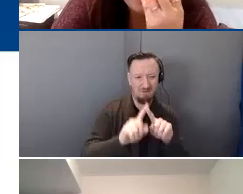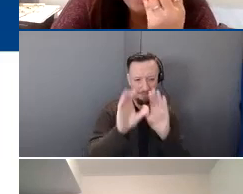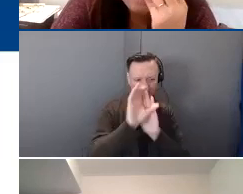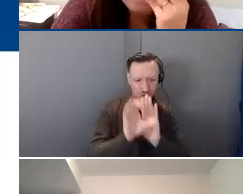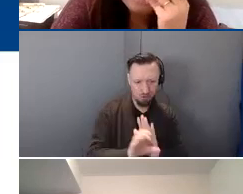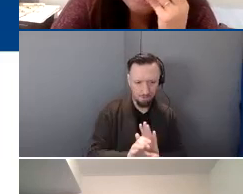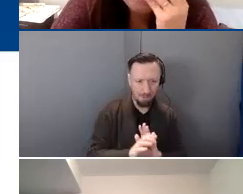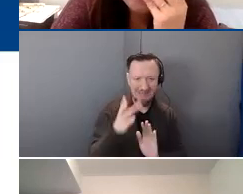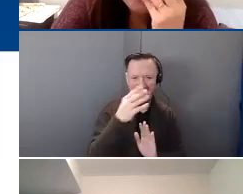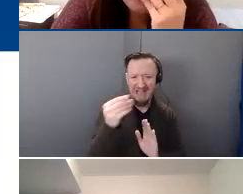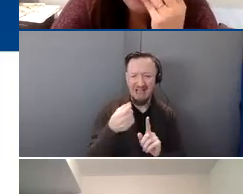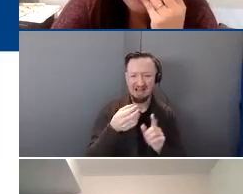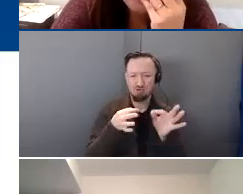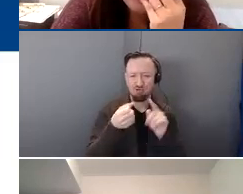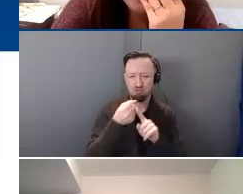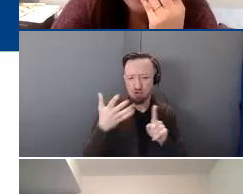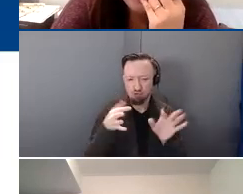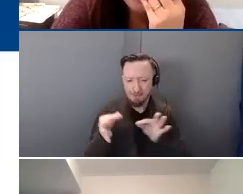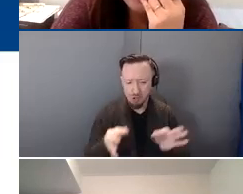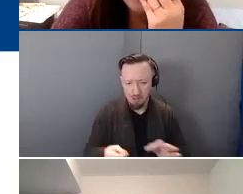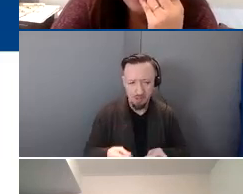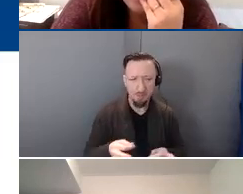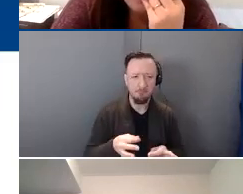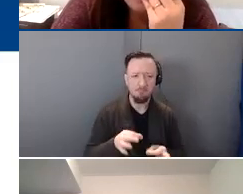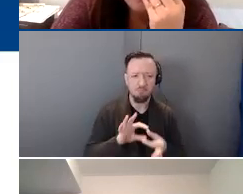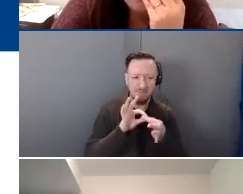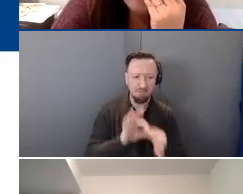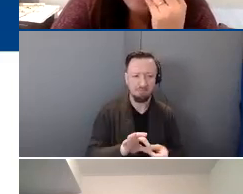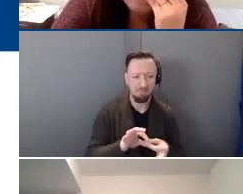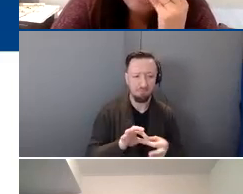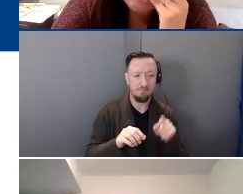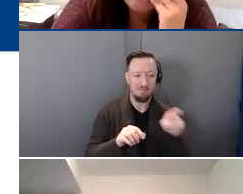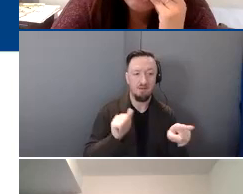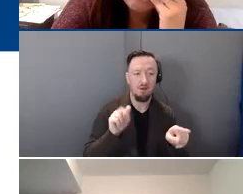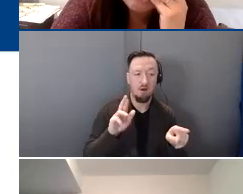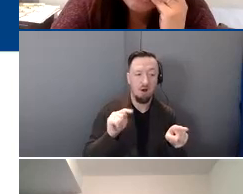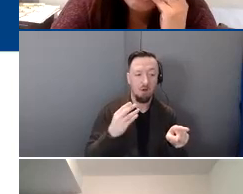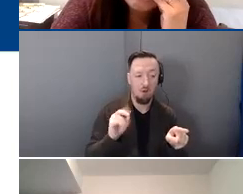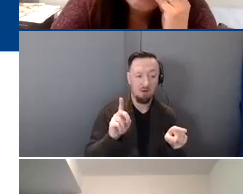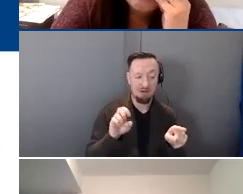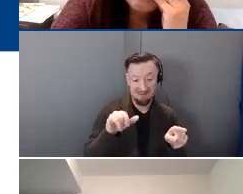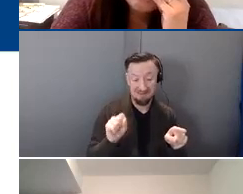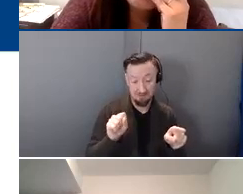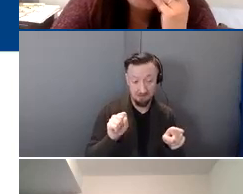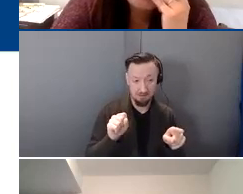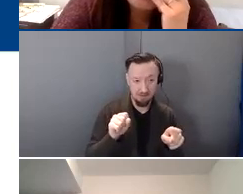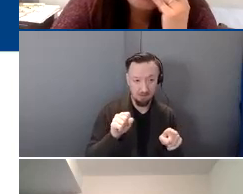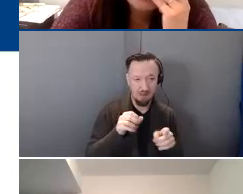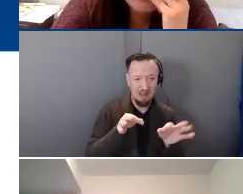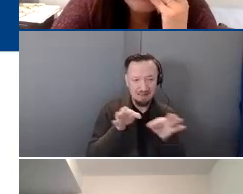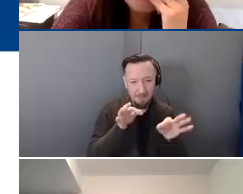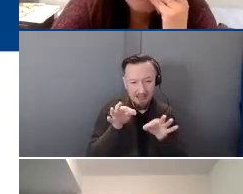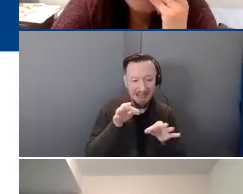as descriptions, particularly around the arthrodesis. So it does explain those inner spaces in there